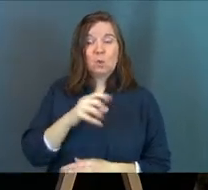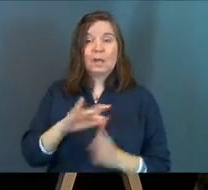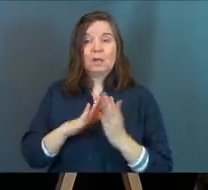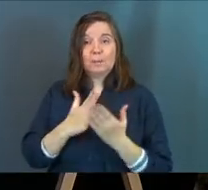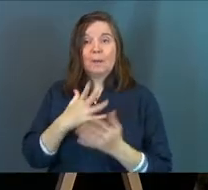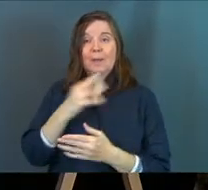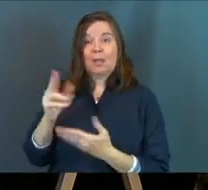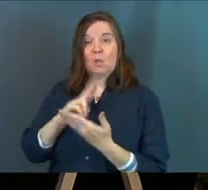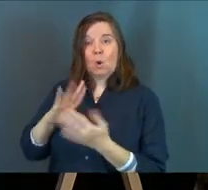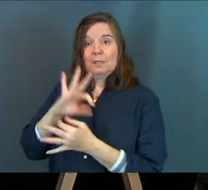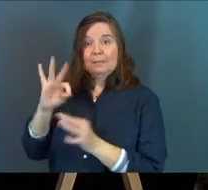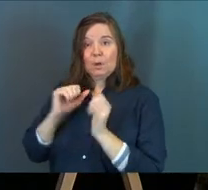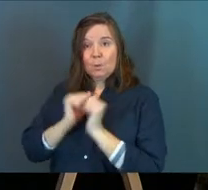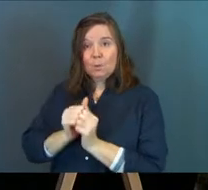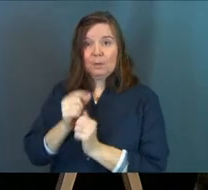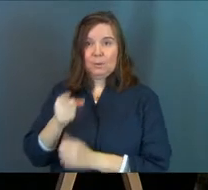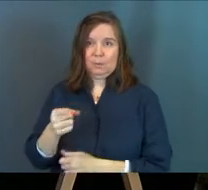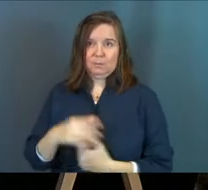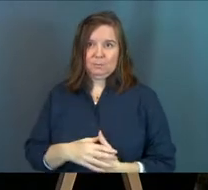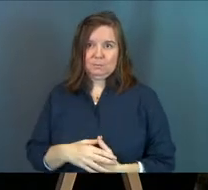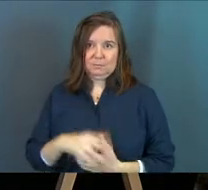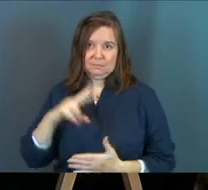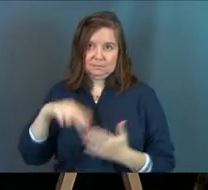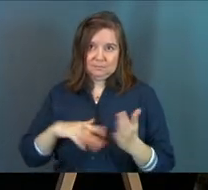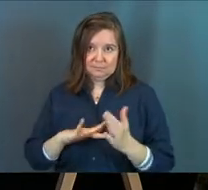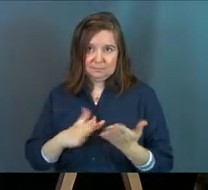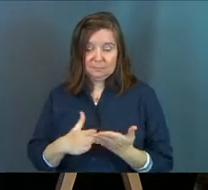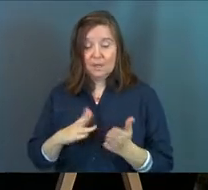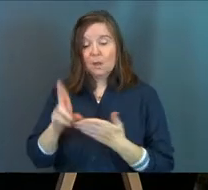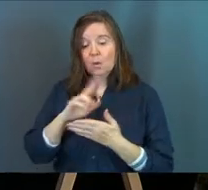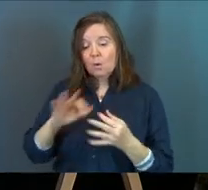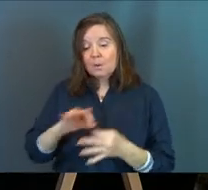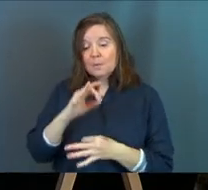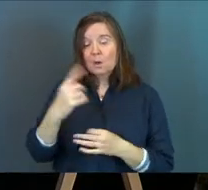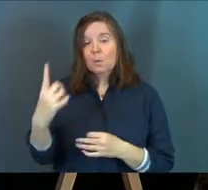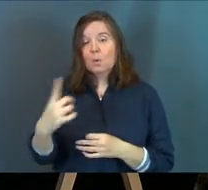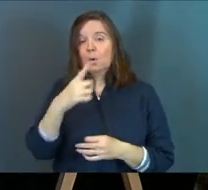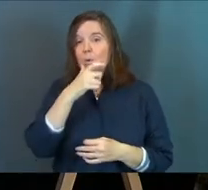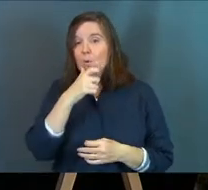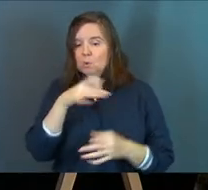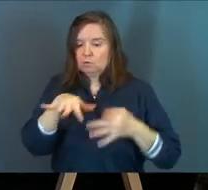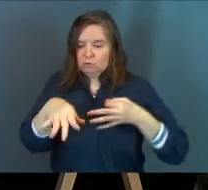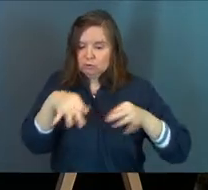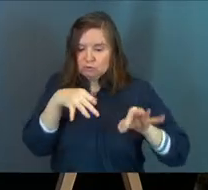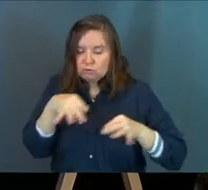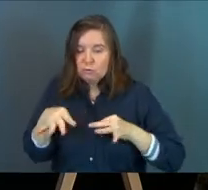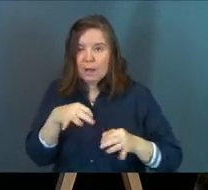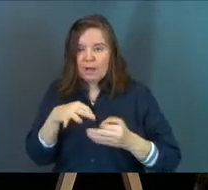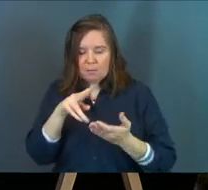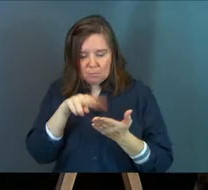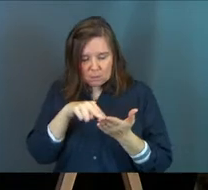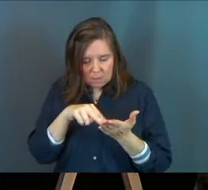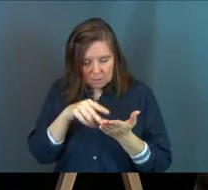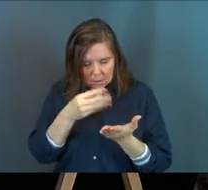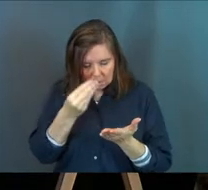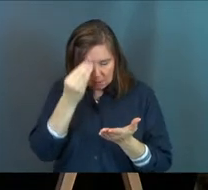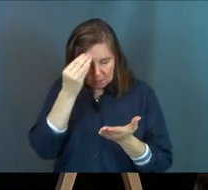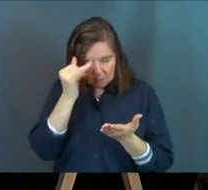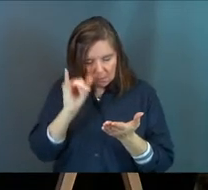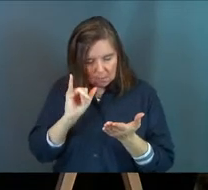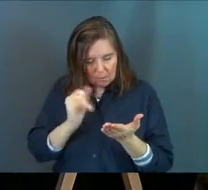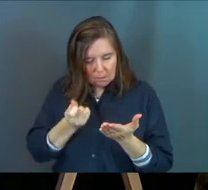your Bible and the Holy Spirit. And the Holy Spirit is the one who describes to you what the Bible actually